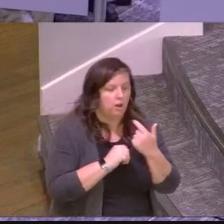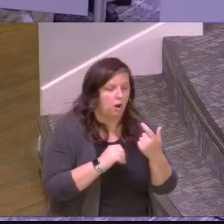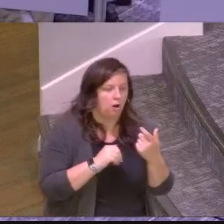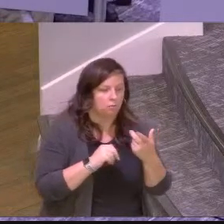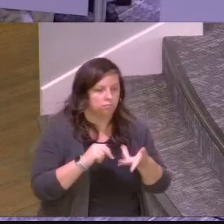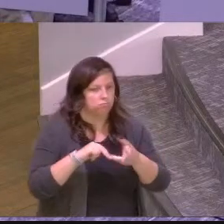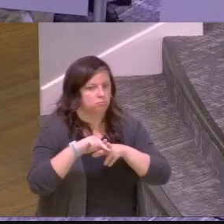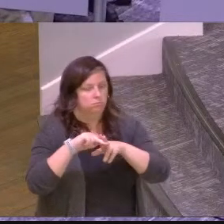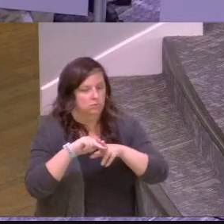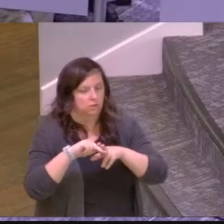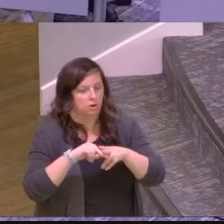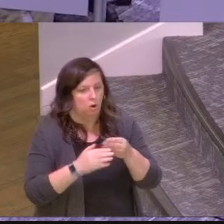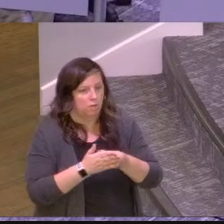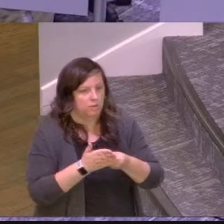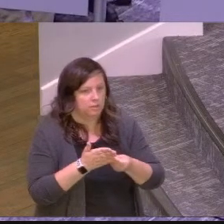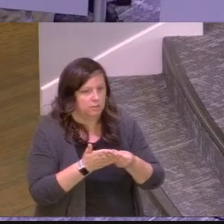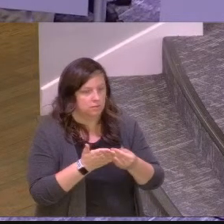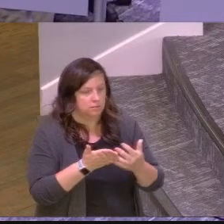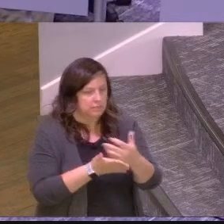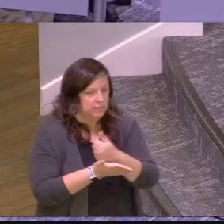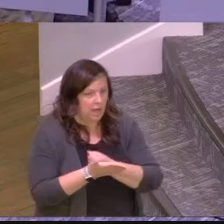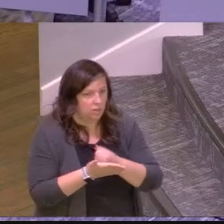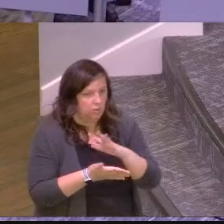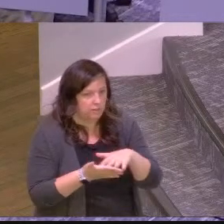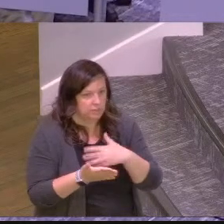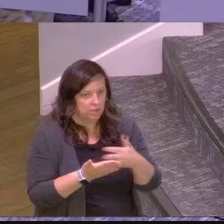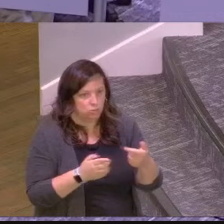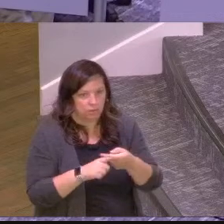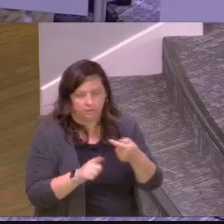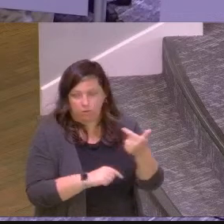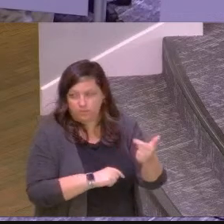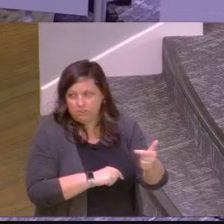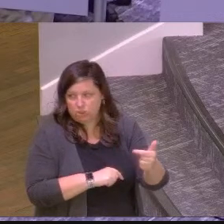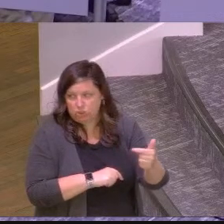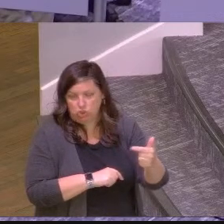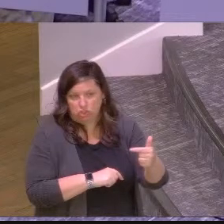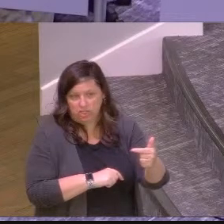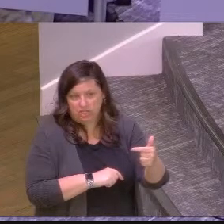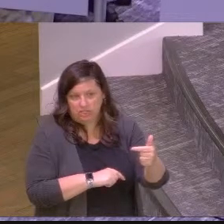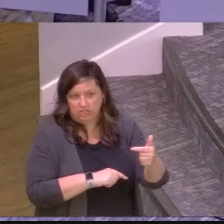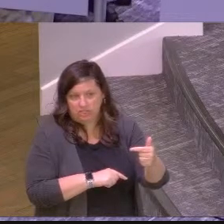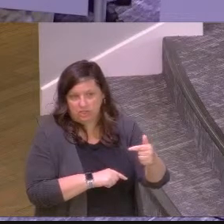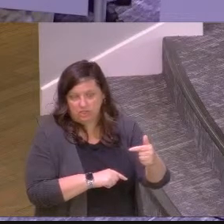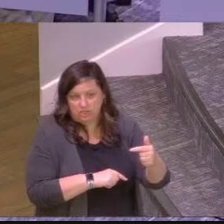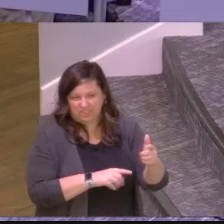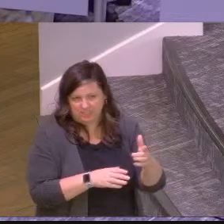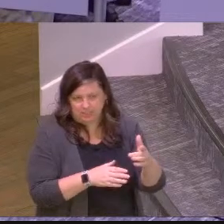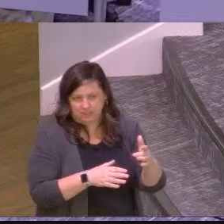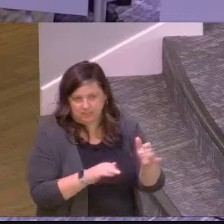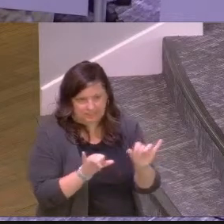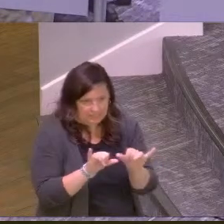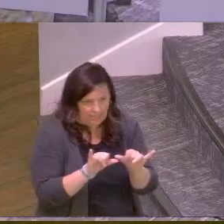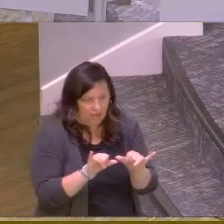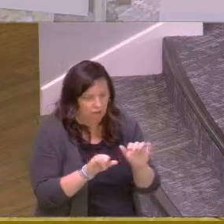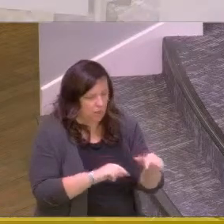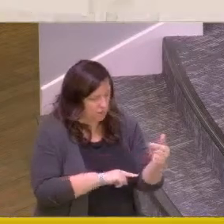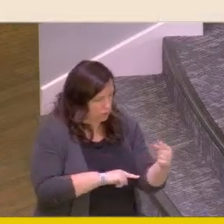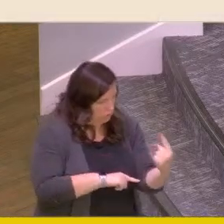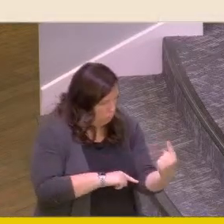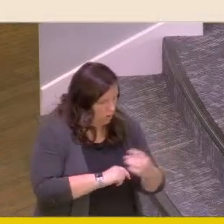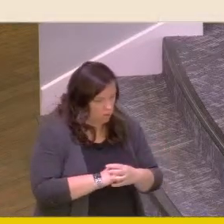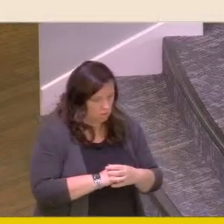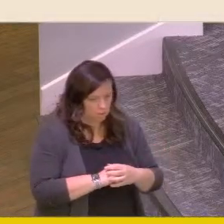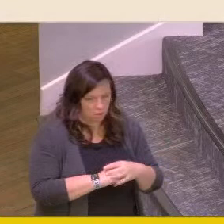from, I think on the G scale, it was, you know, G1 and, you